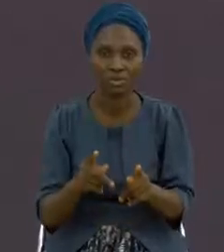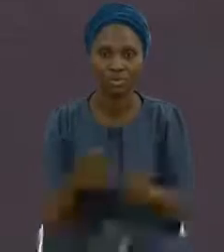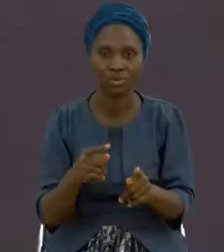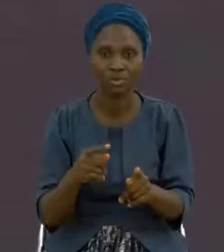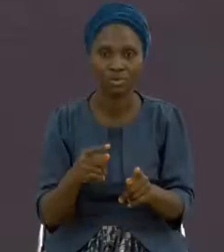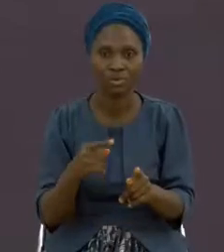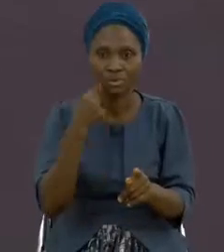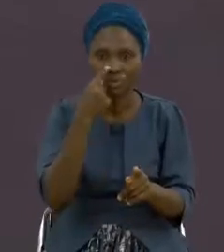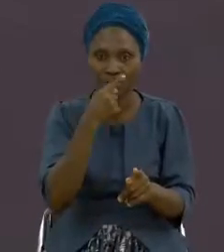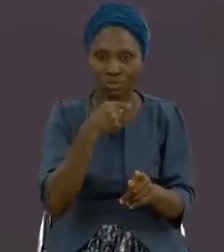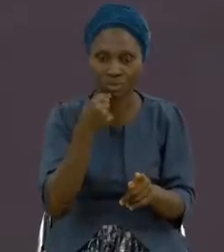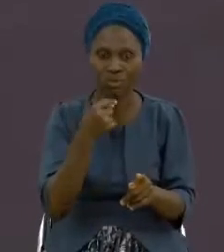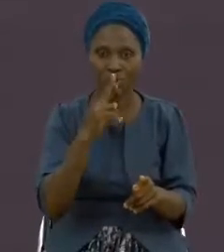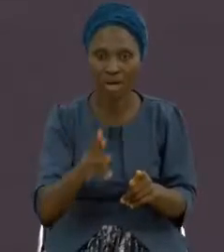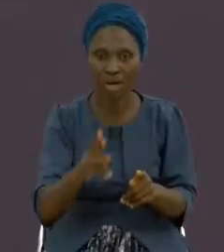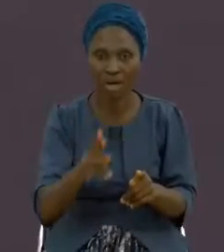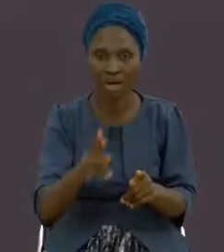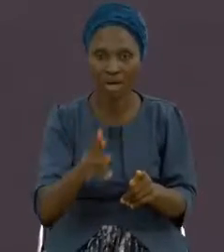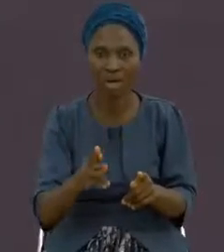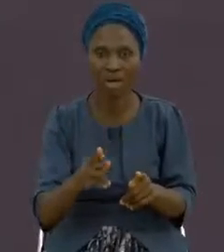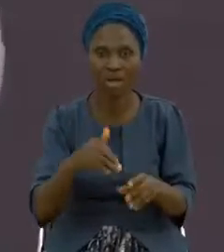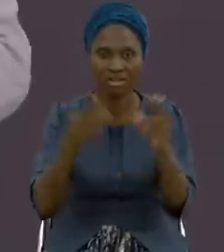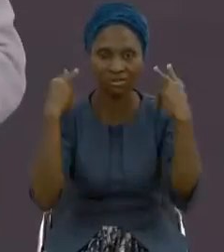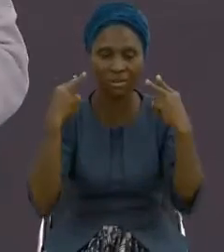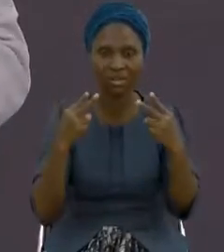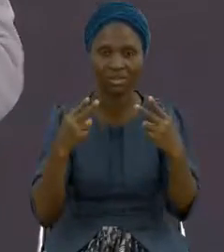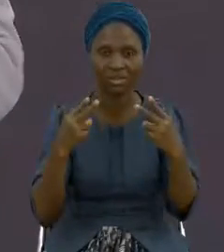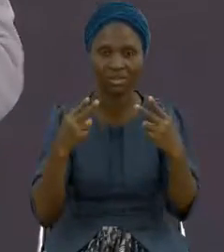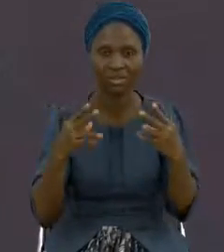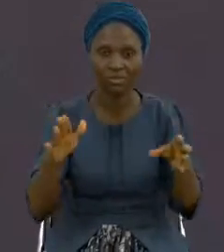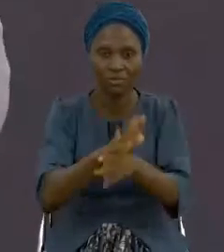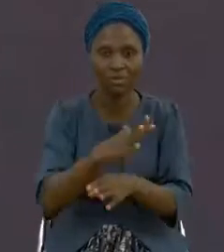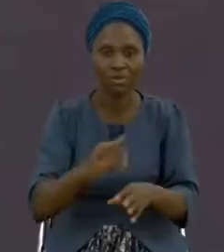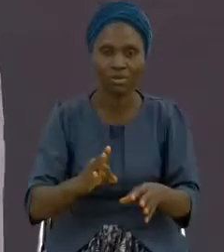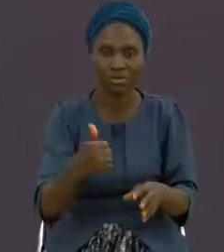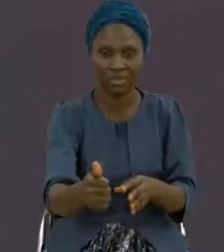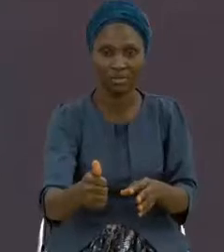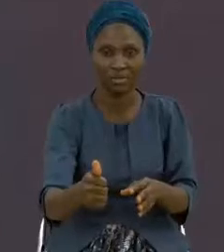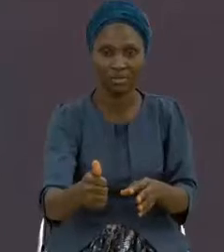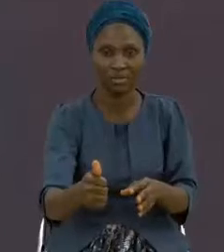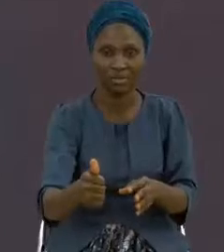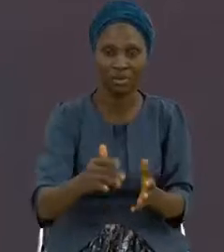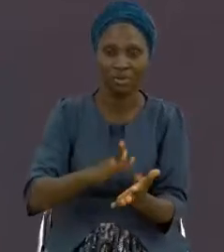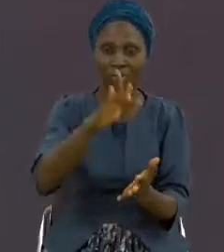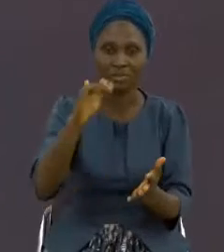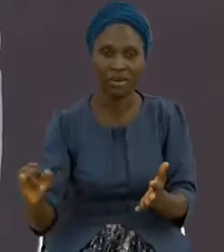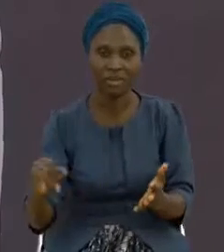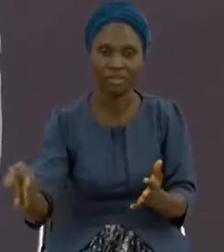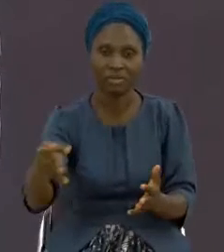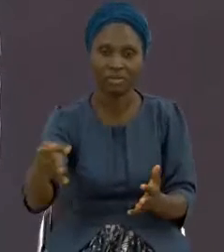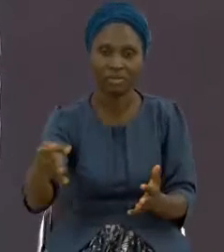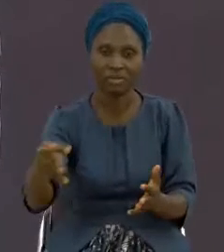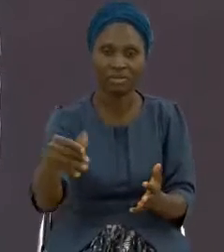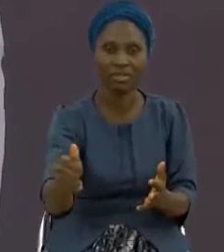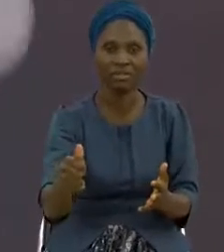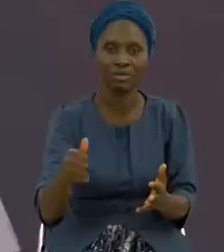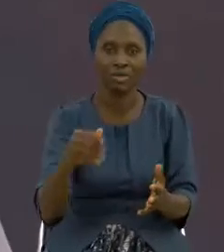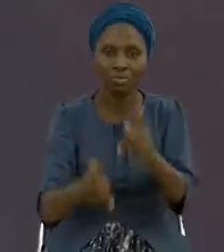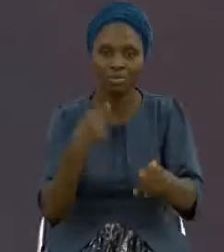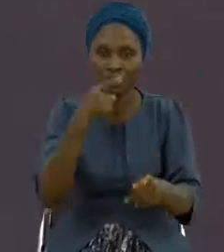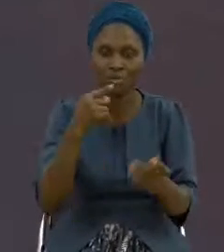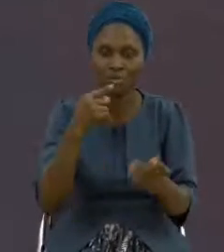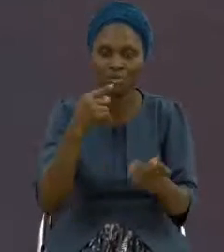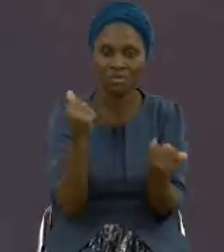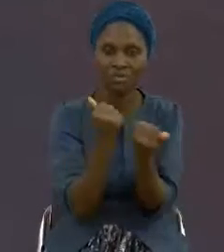of self. The people who strive or fight when things are not going their way,